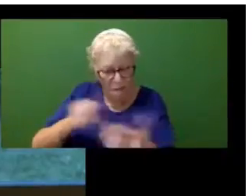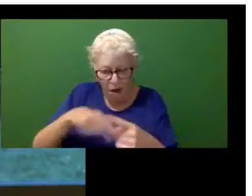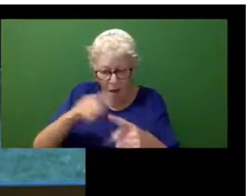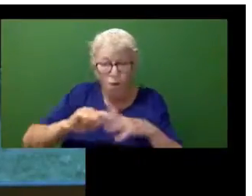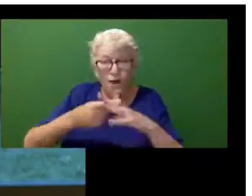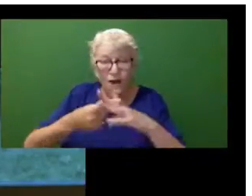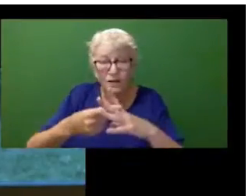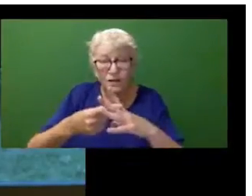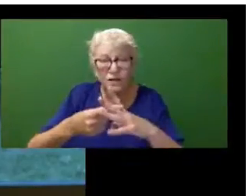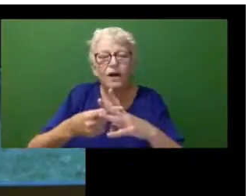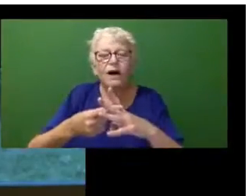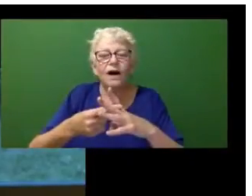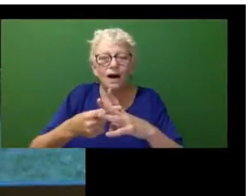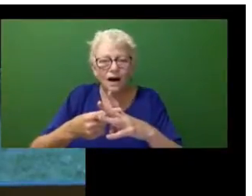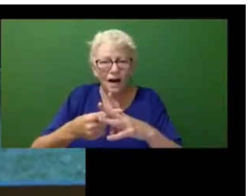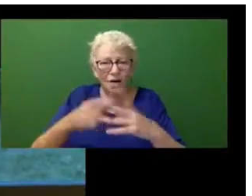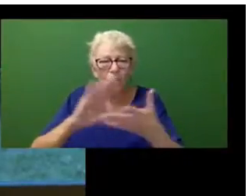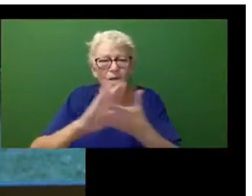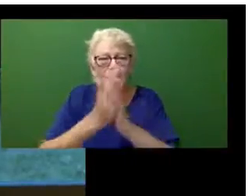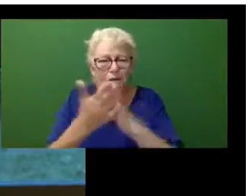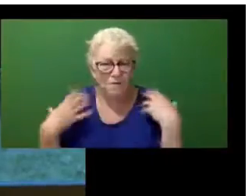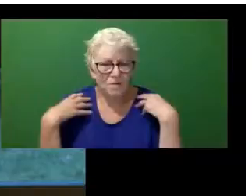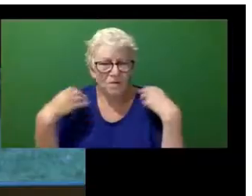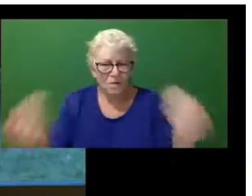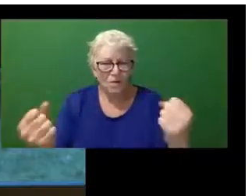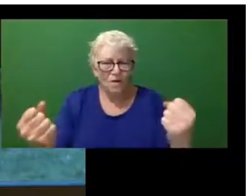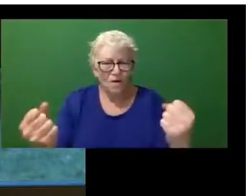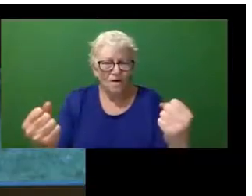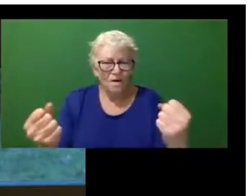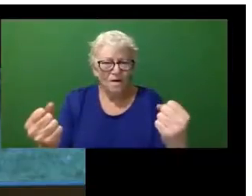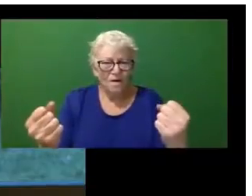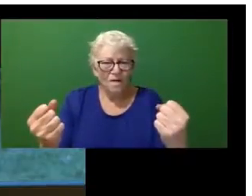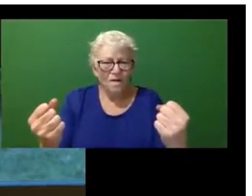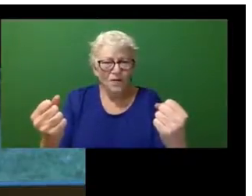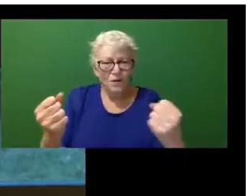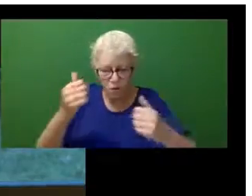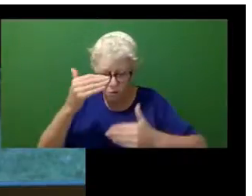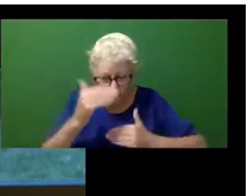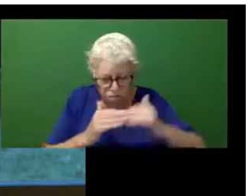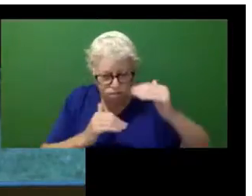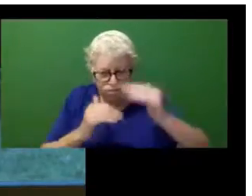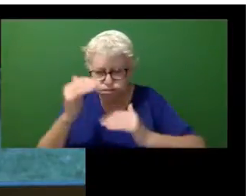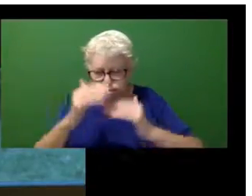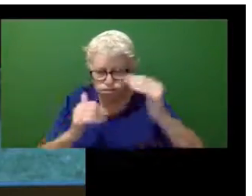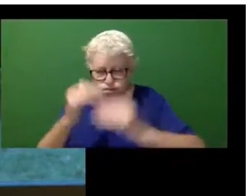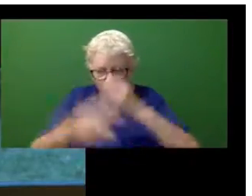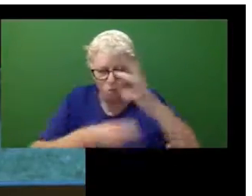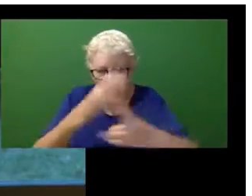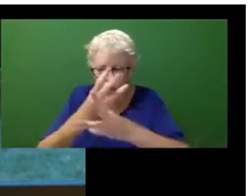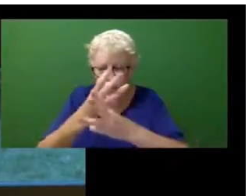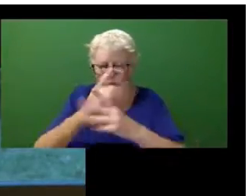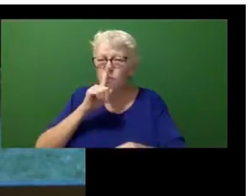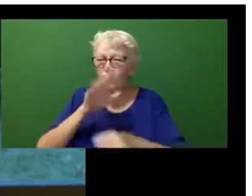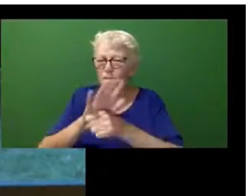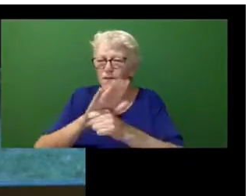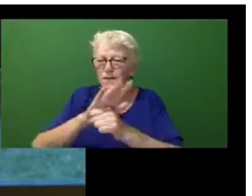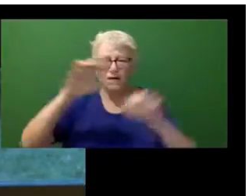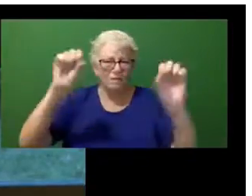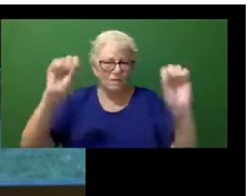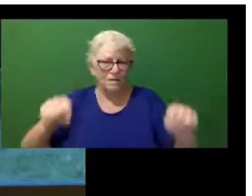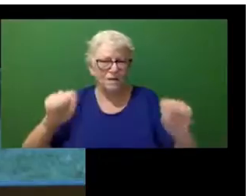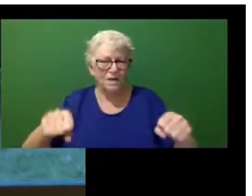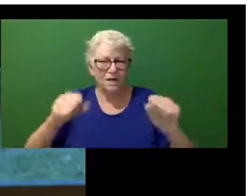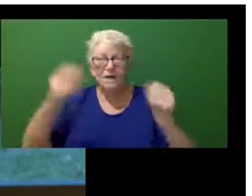materials of creation, and we can have the strength and fortitude to build a world of promise and